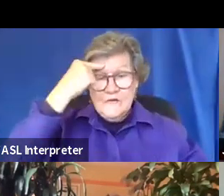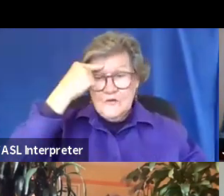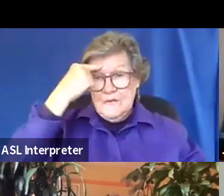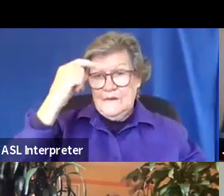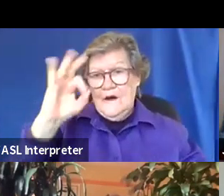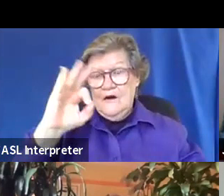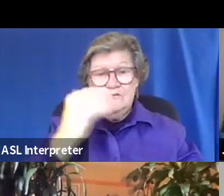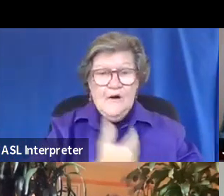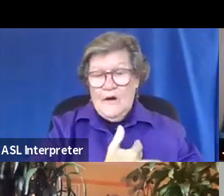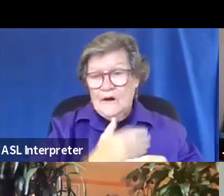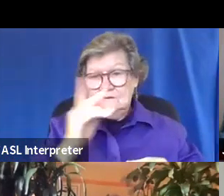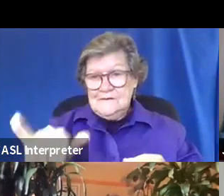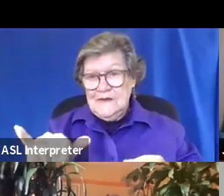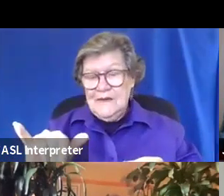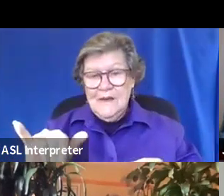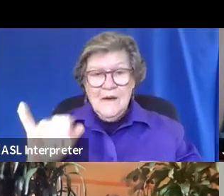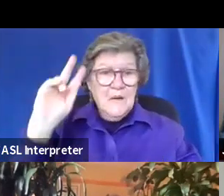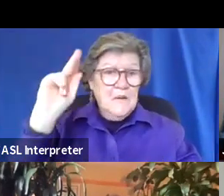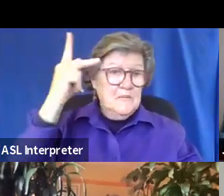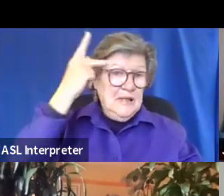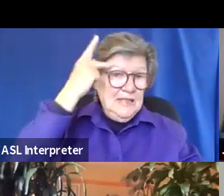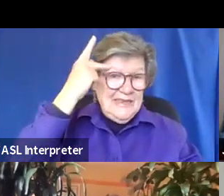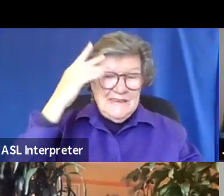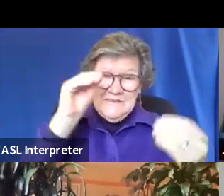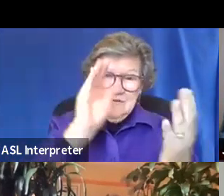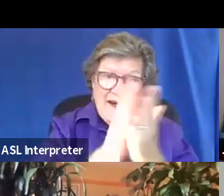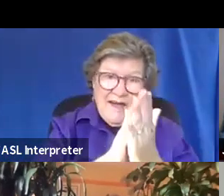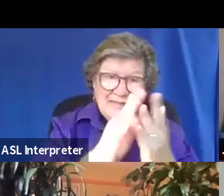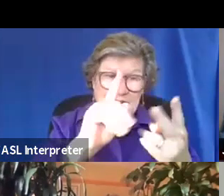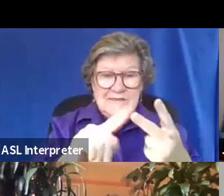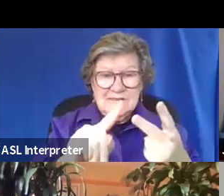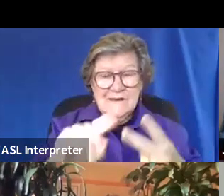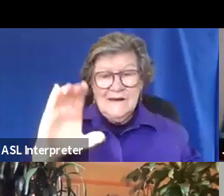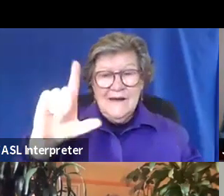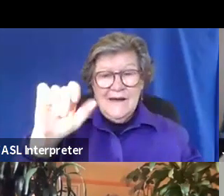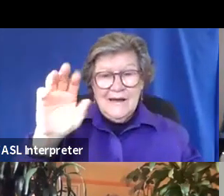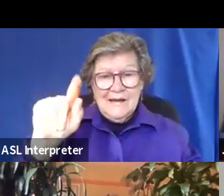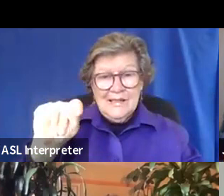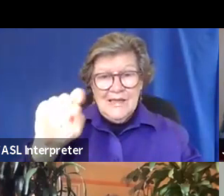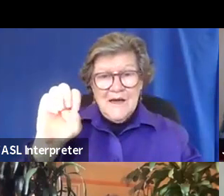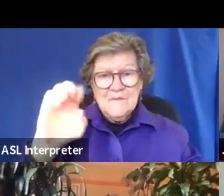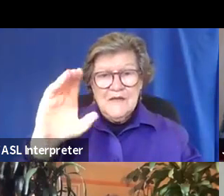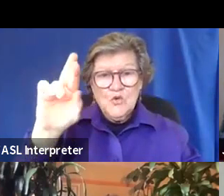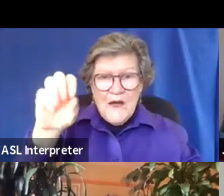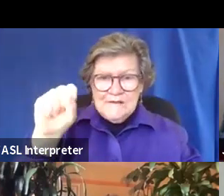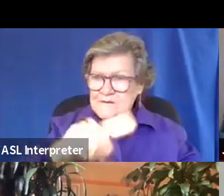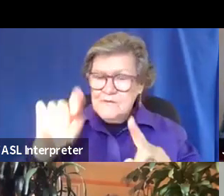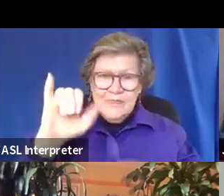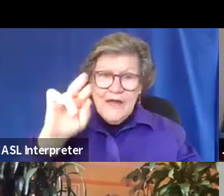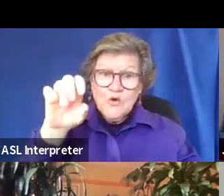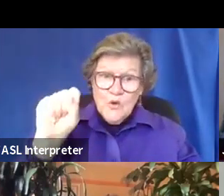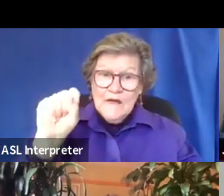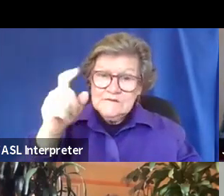global pandemic, a police violence pandemic, a climate crisis, but the definition of a crisis is a turning point, and this moment